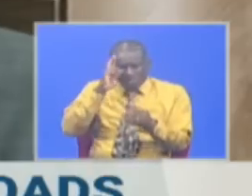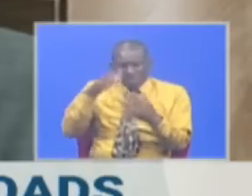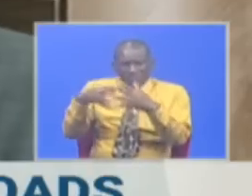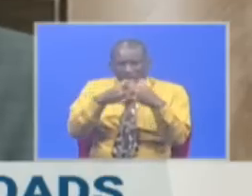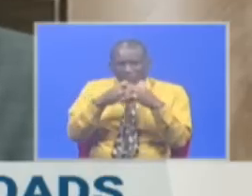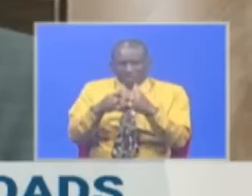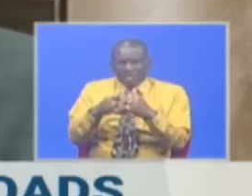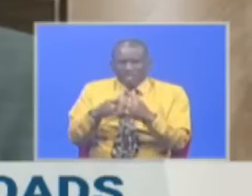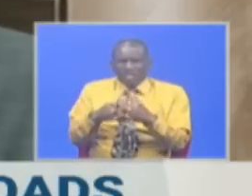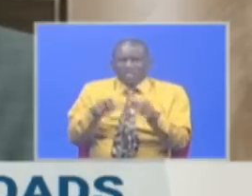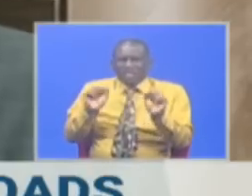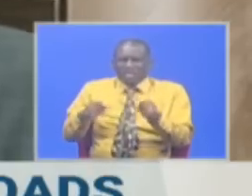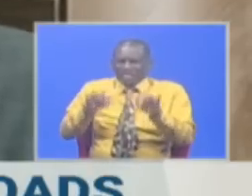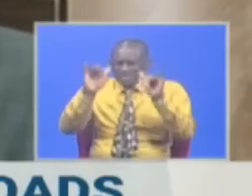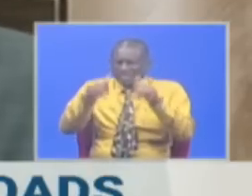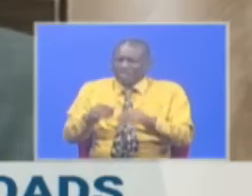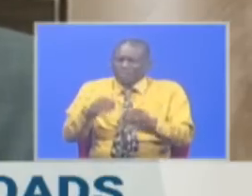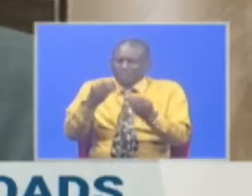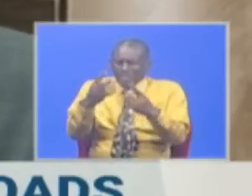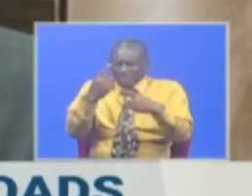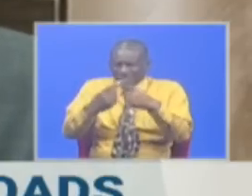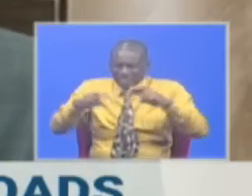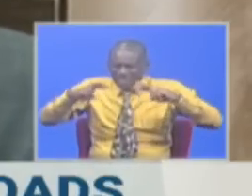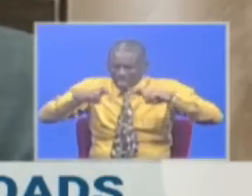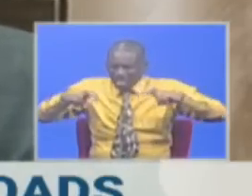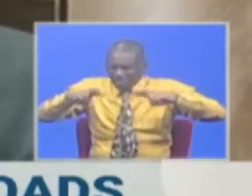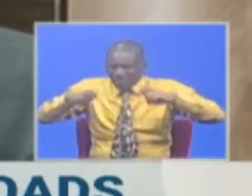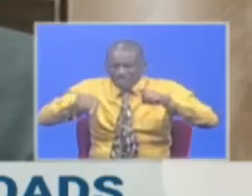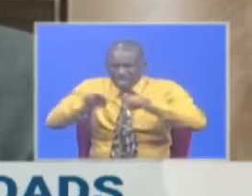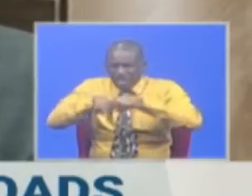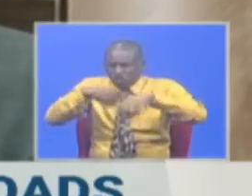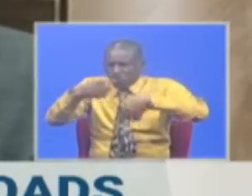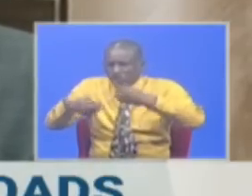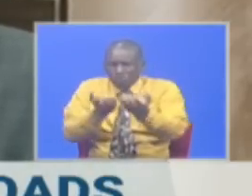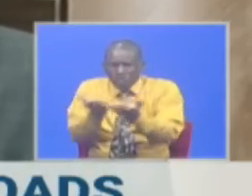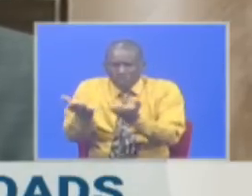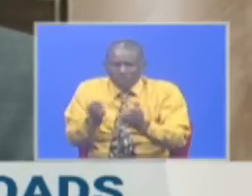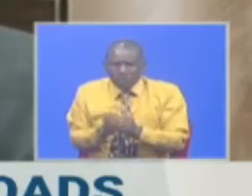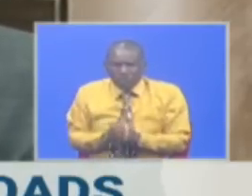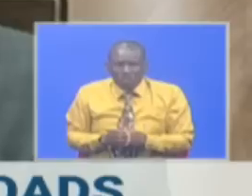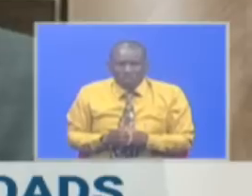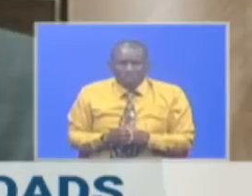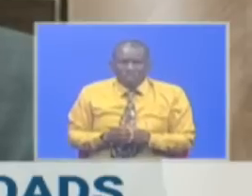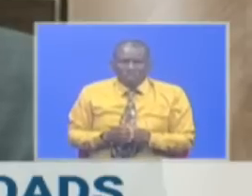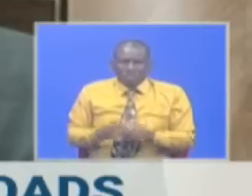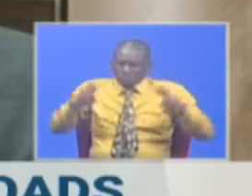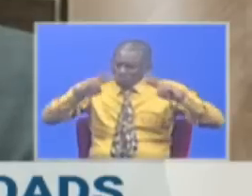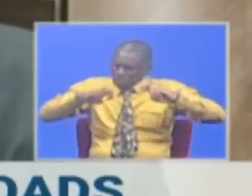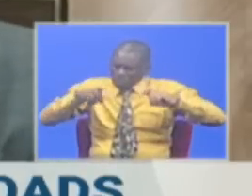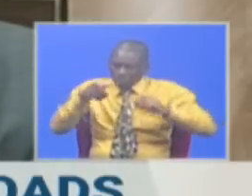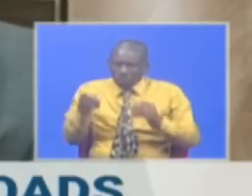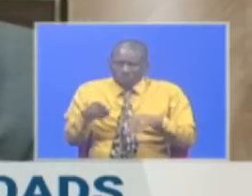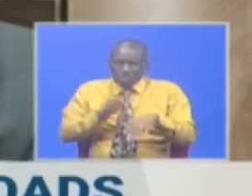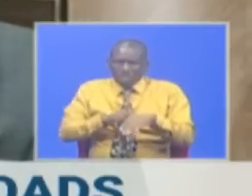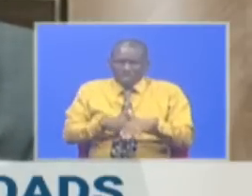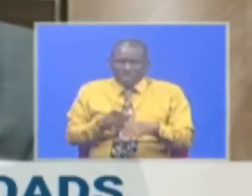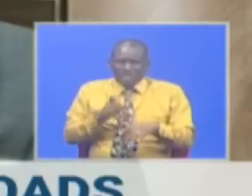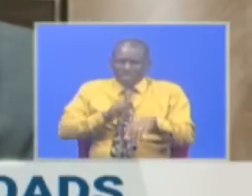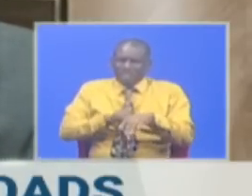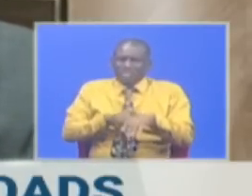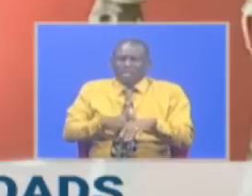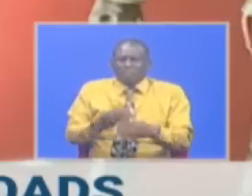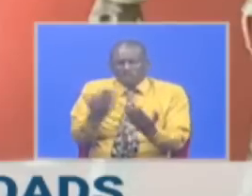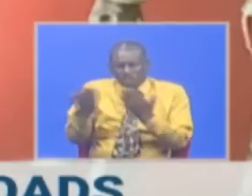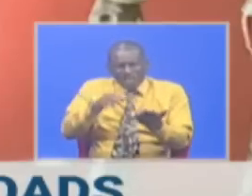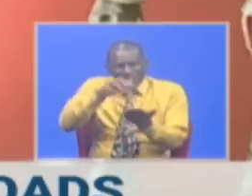take even years. They're investigating you as you go around your business. Then by the time they sit you at the table and you look at it, you just plead guilty.